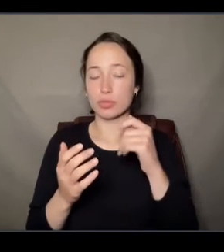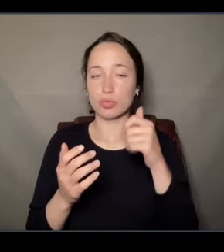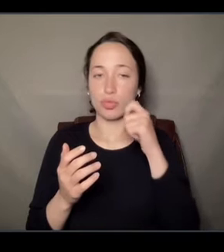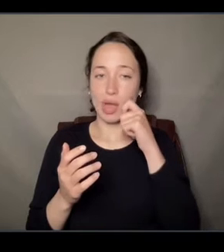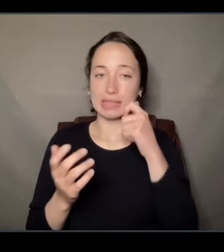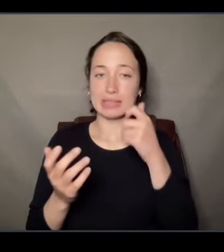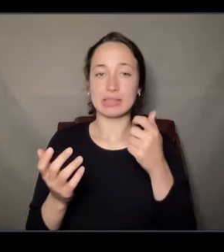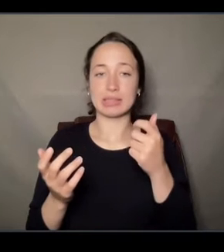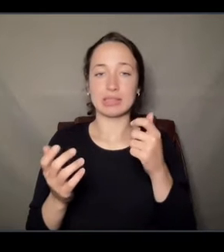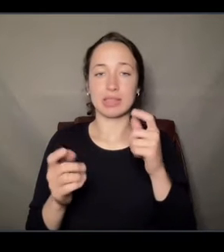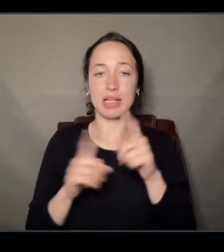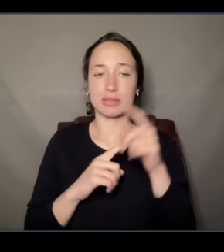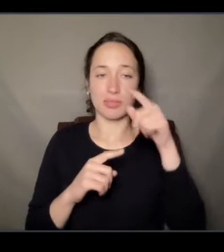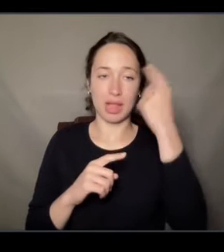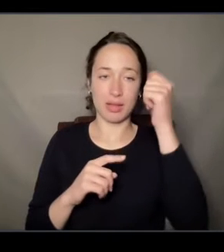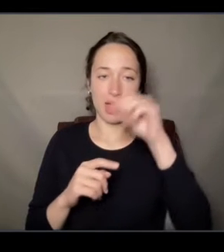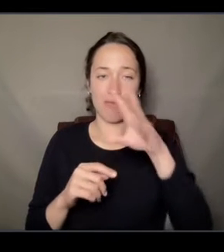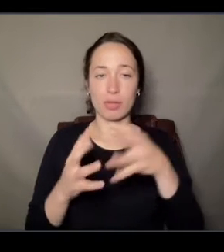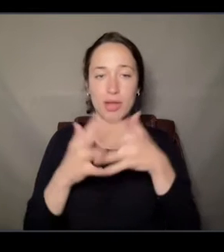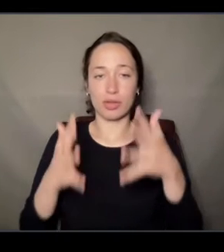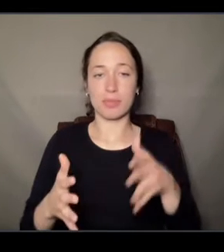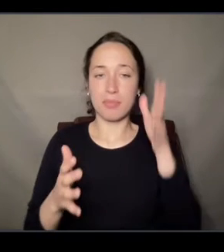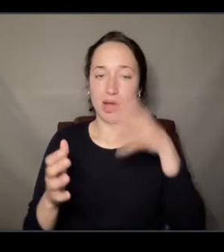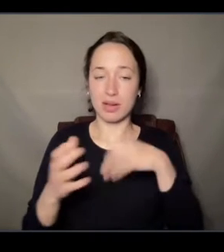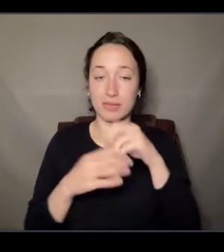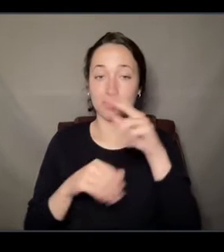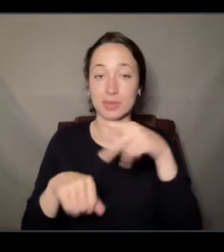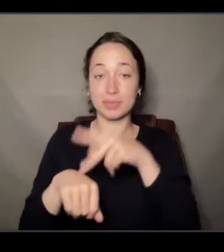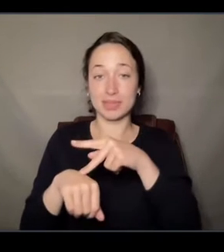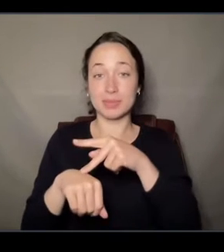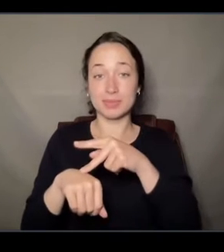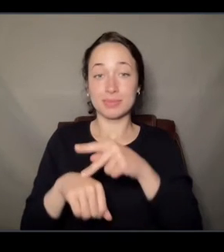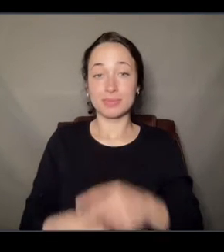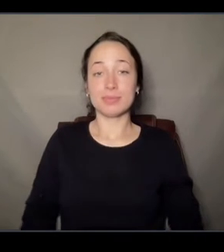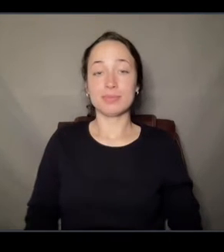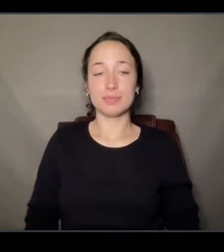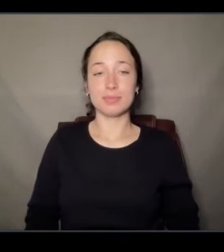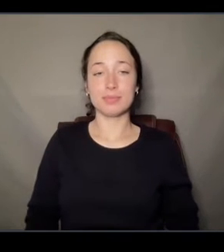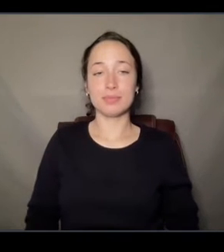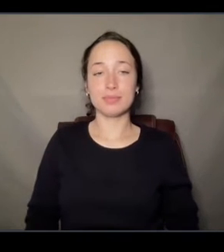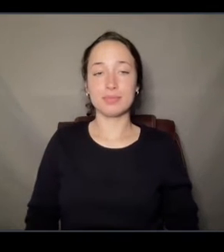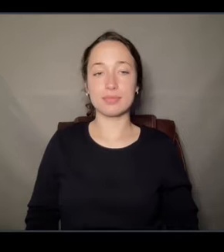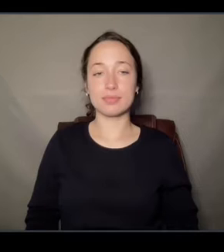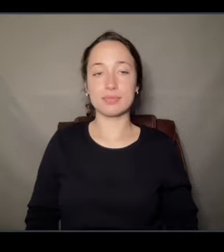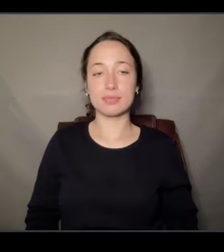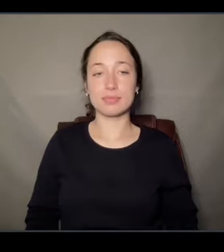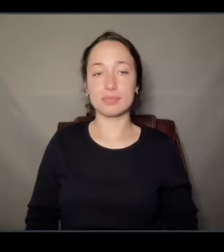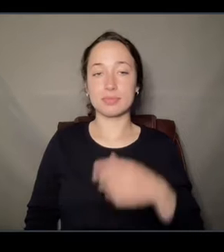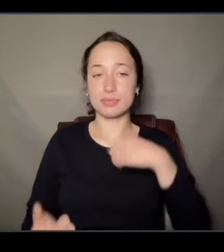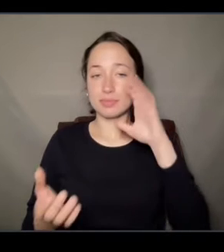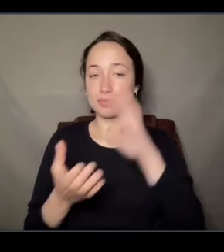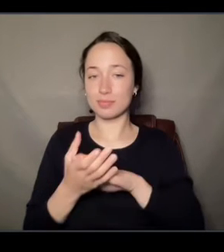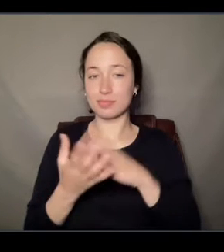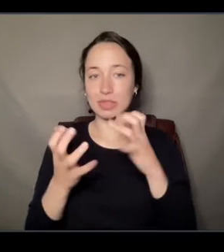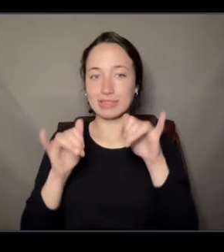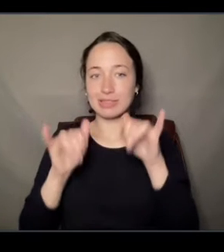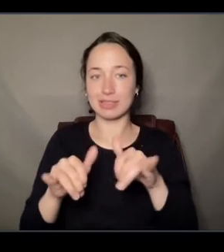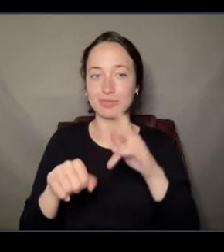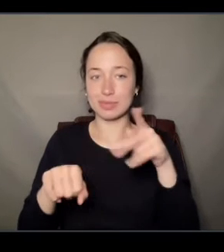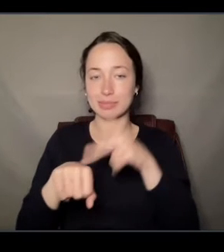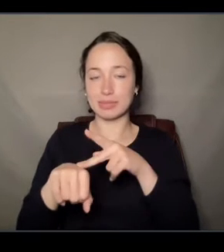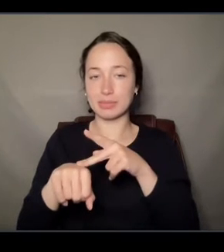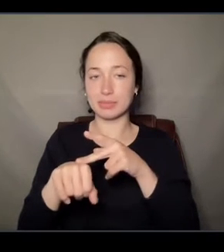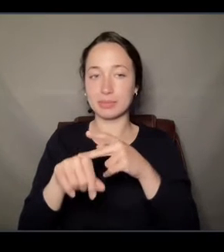experienced race as a Black African-American man in the Philippines. My husband wants to stay